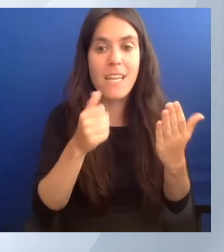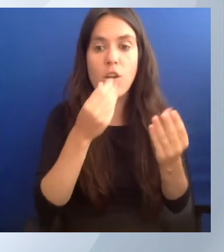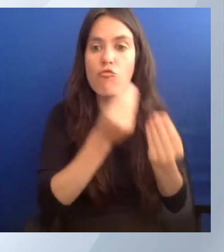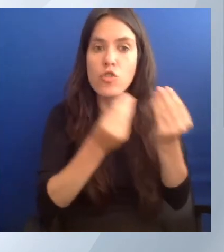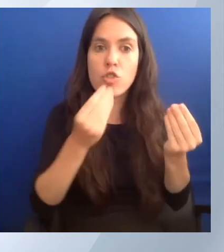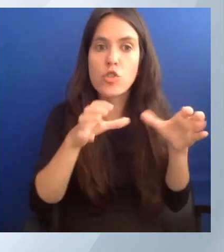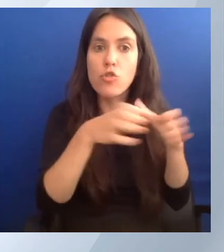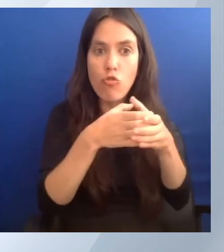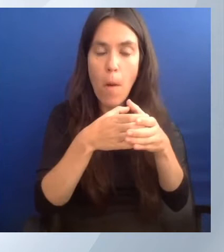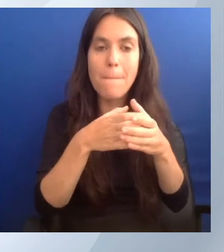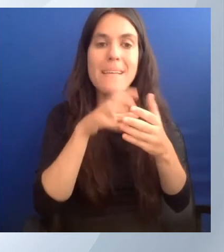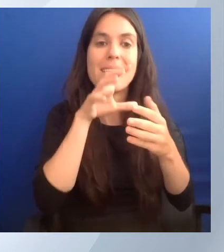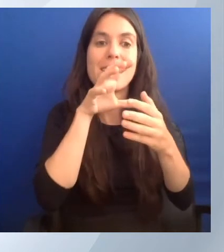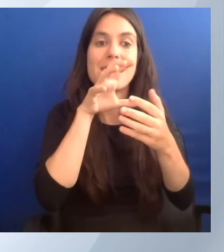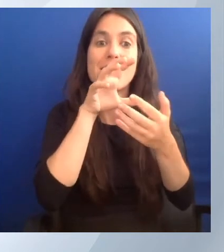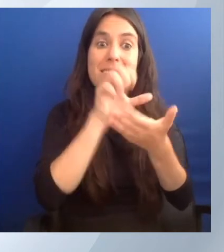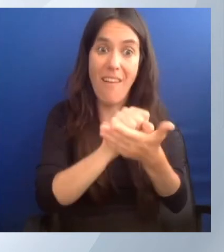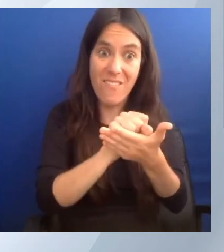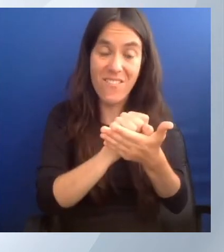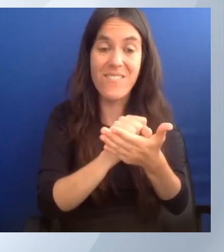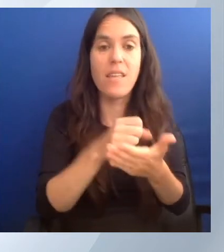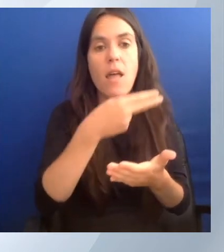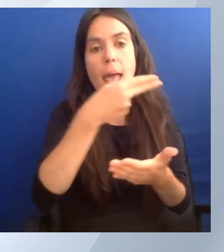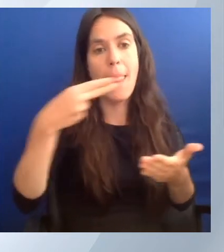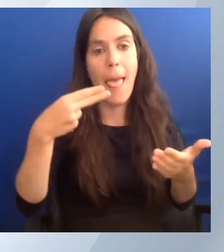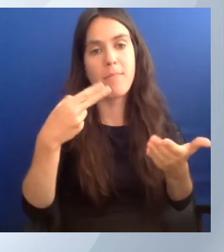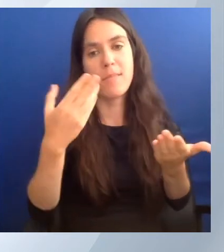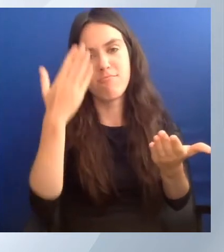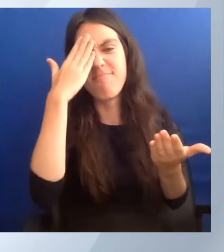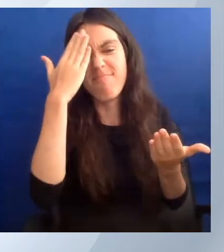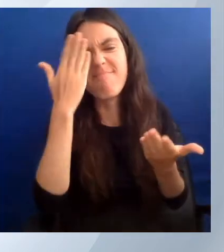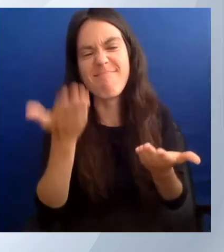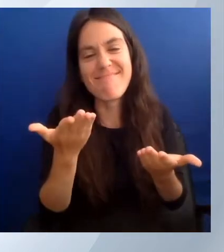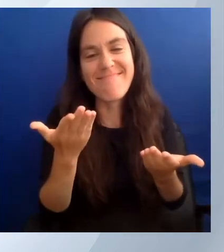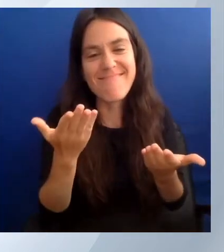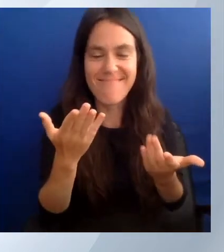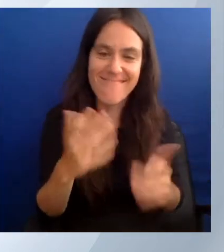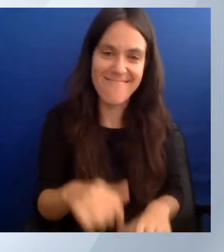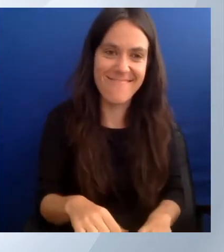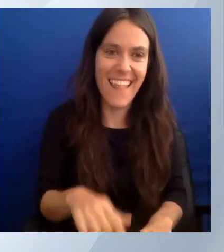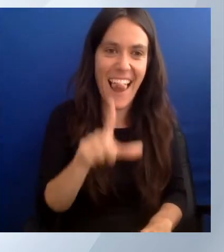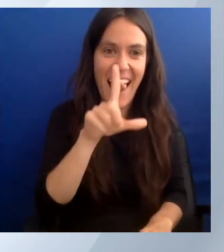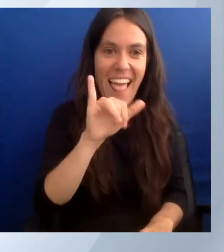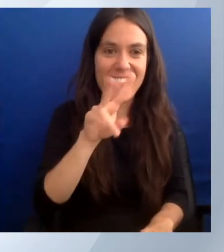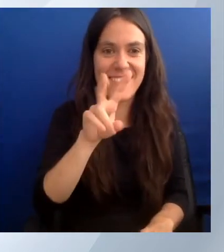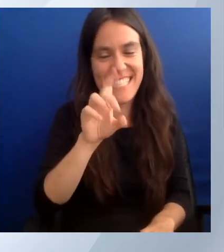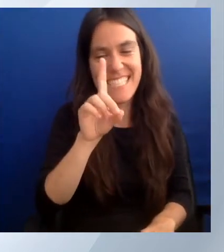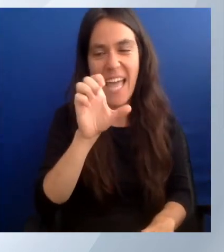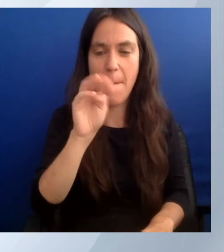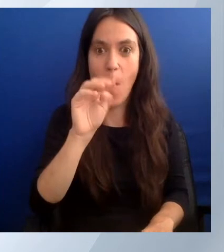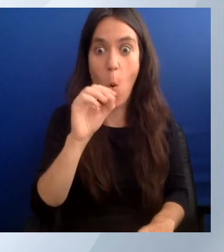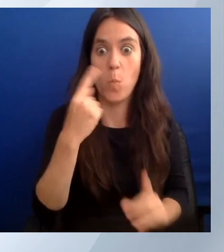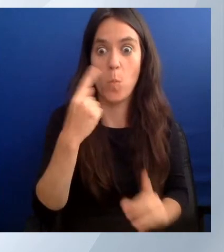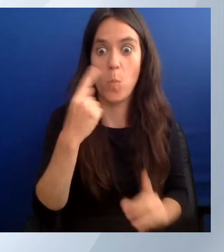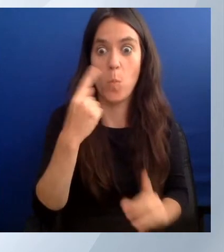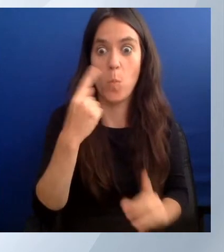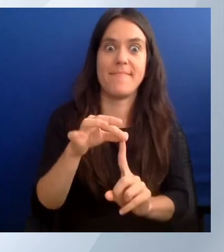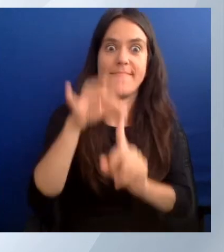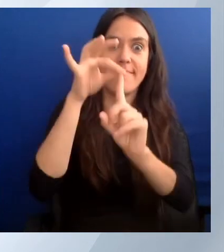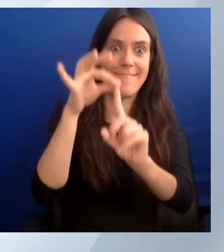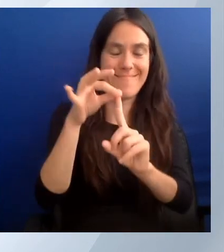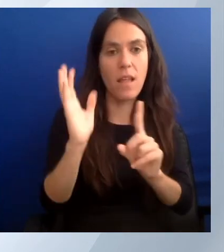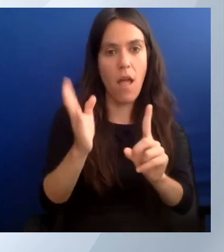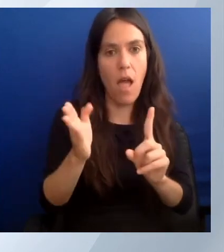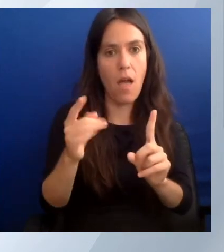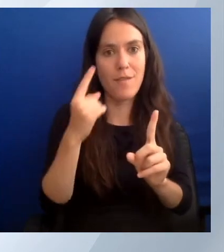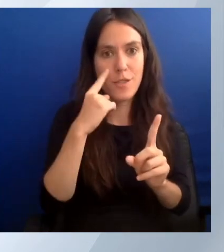time. Give it a name, and you can possibly guess what's coming here. This has to be unique. Because again, this is how we use it. This